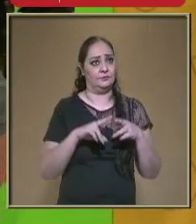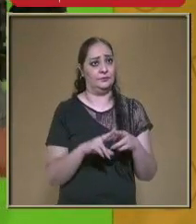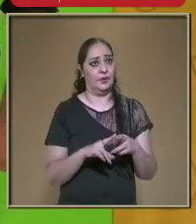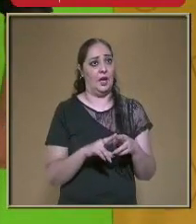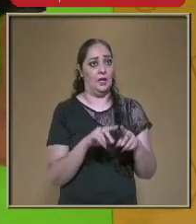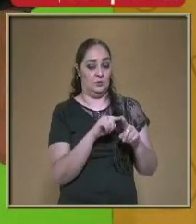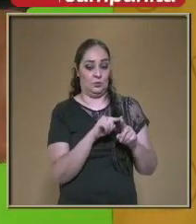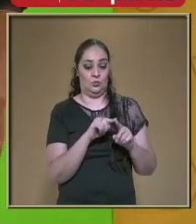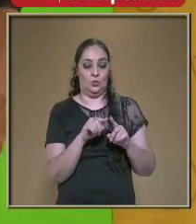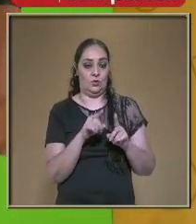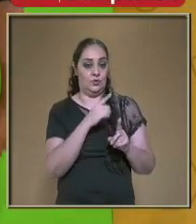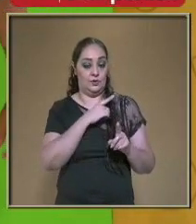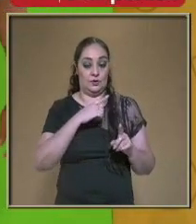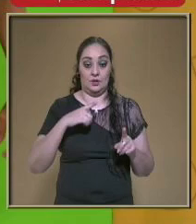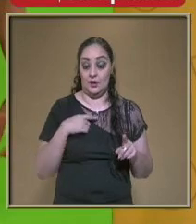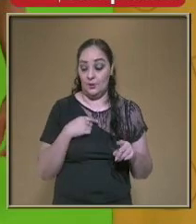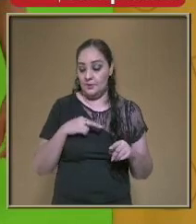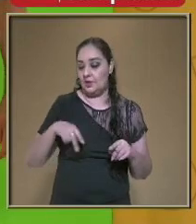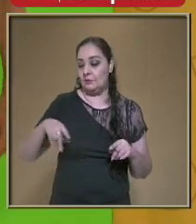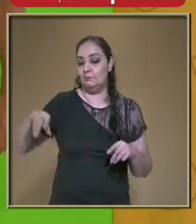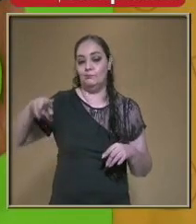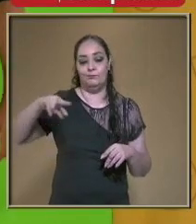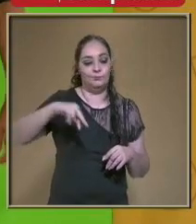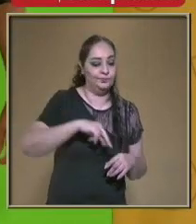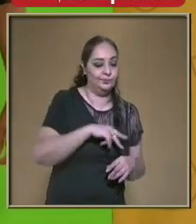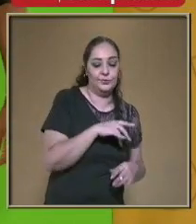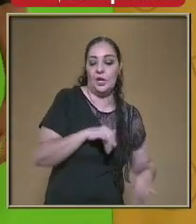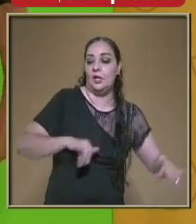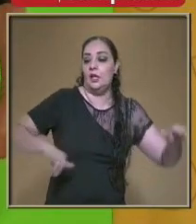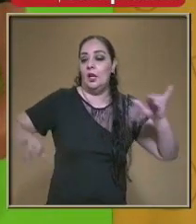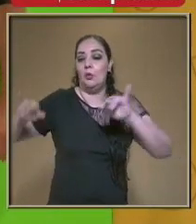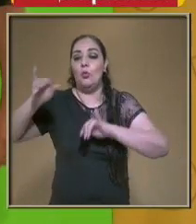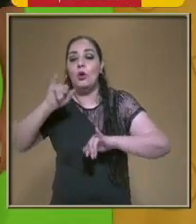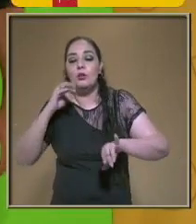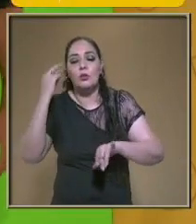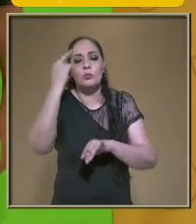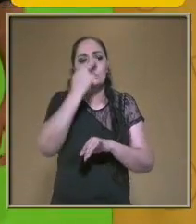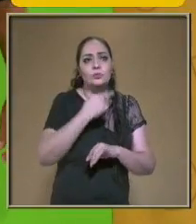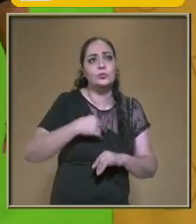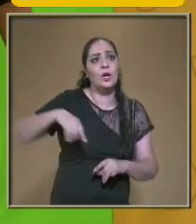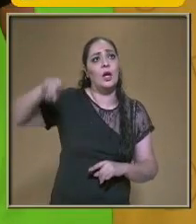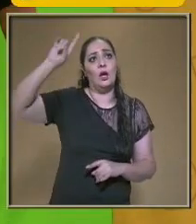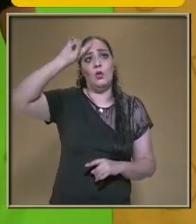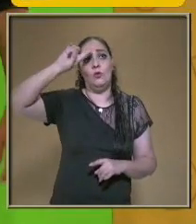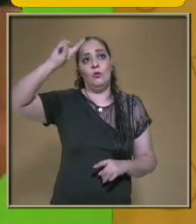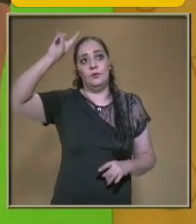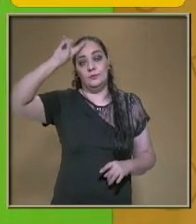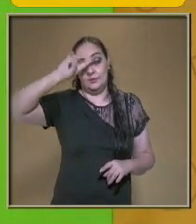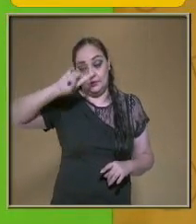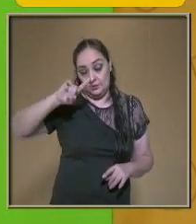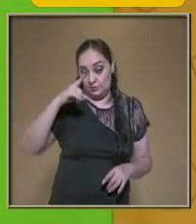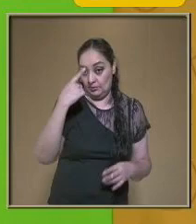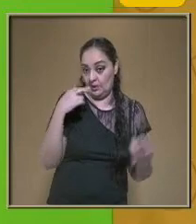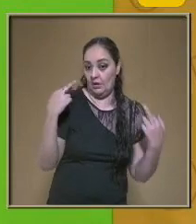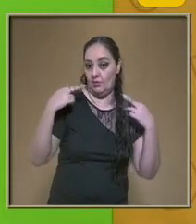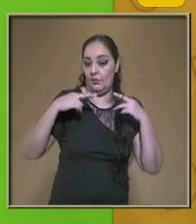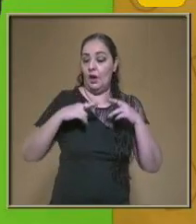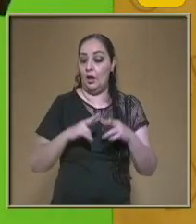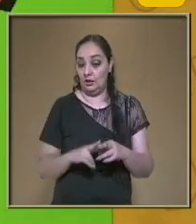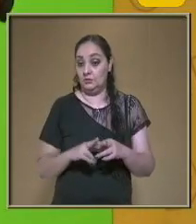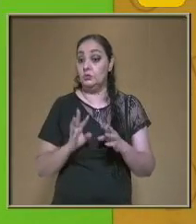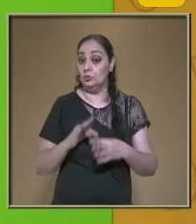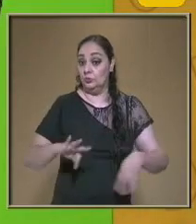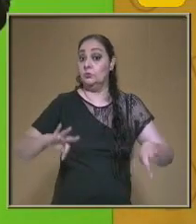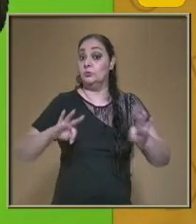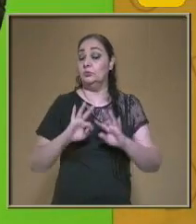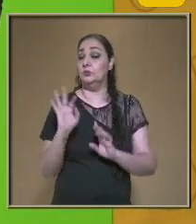be walking around the laboratory. It's a recommendation for teachers. It's very important, teachers.